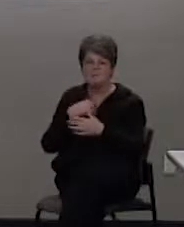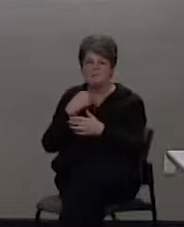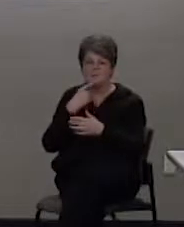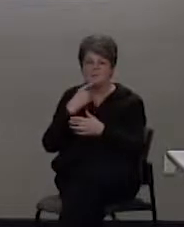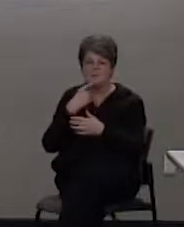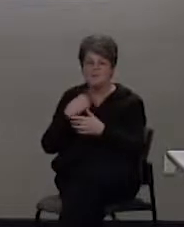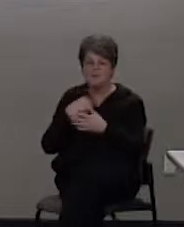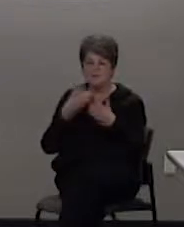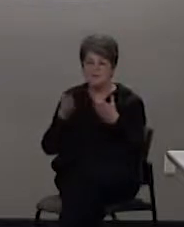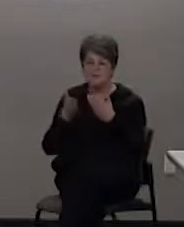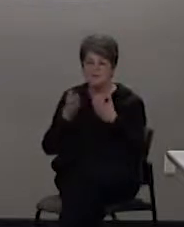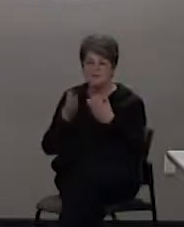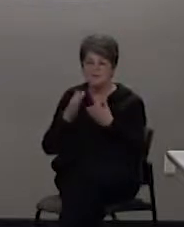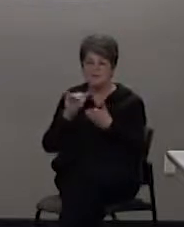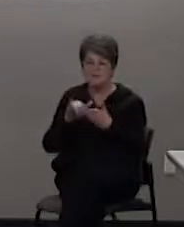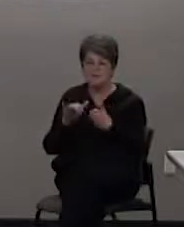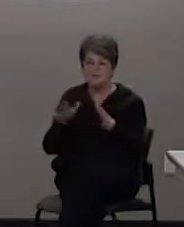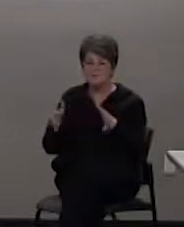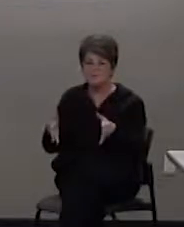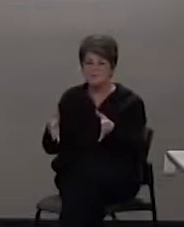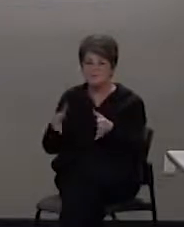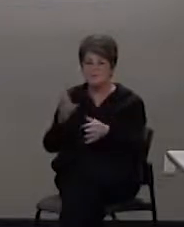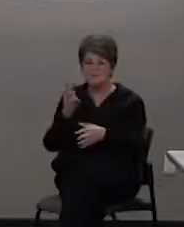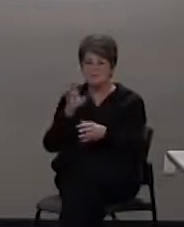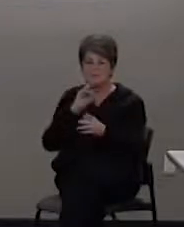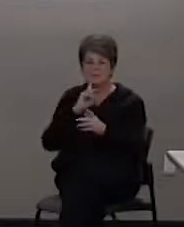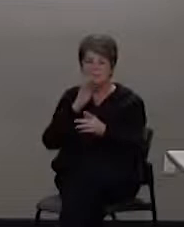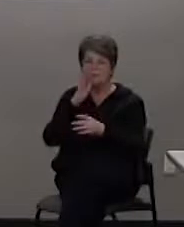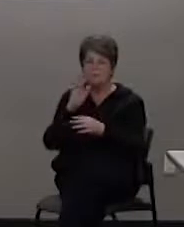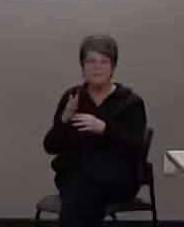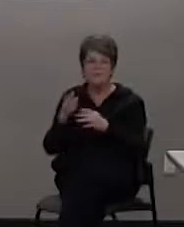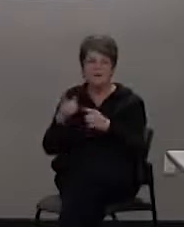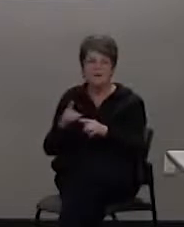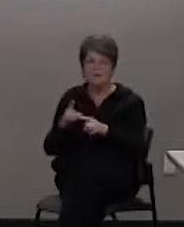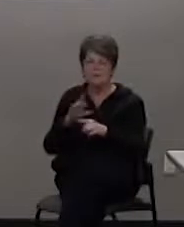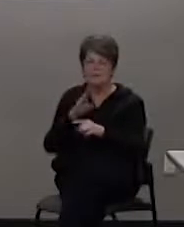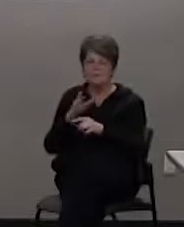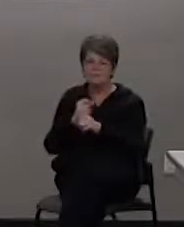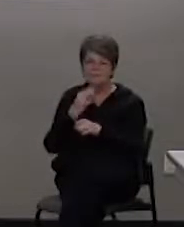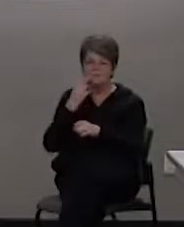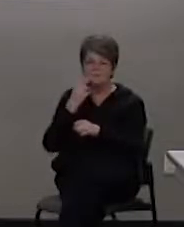going to be serving these 600 people. It'll never happen. They'll never get a restaurant.